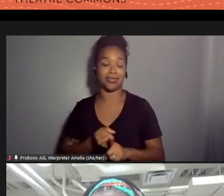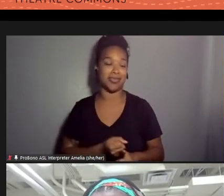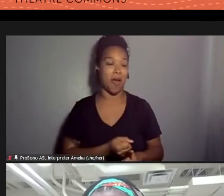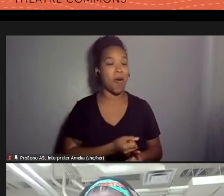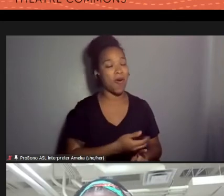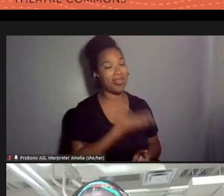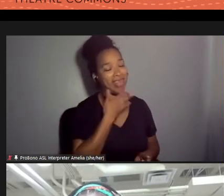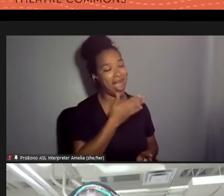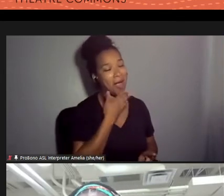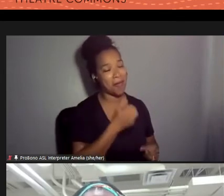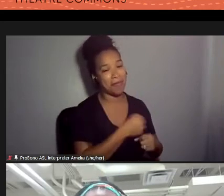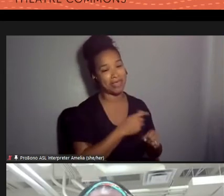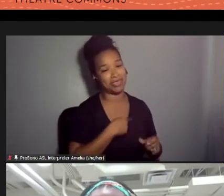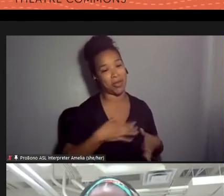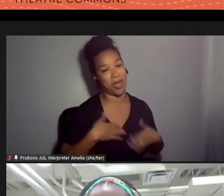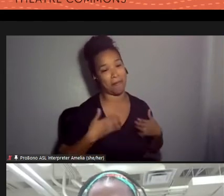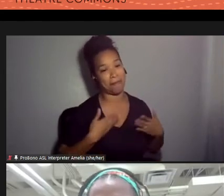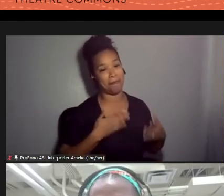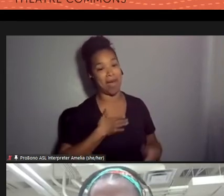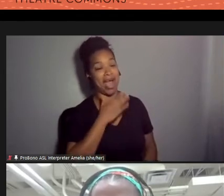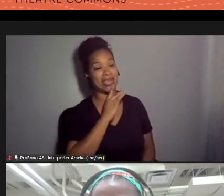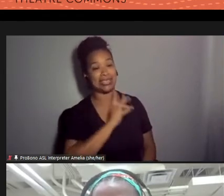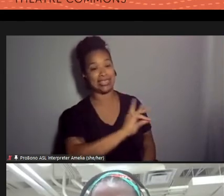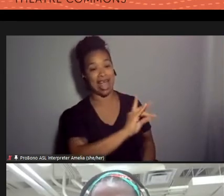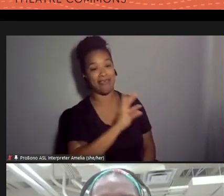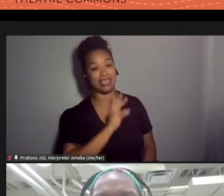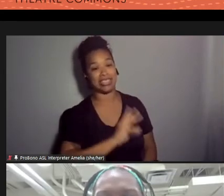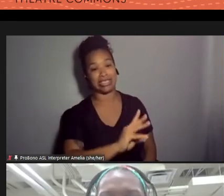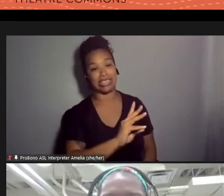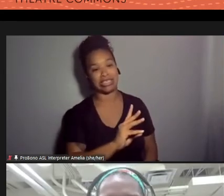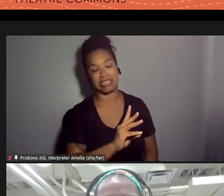you. My 7 and 6-year-old boys were less impressed.